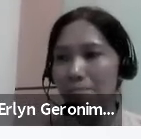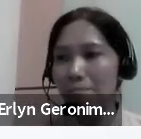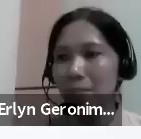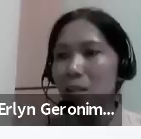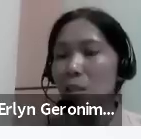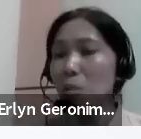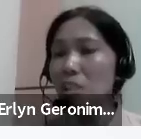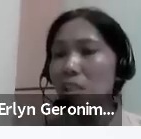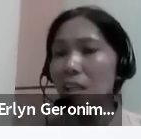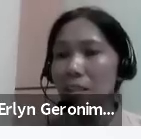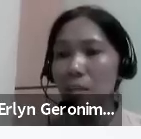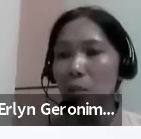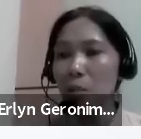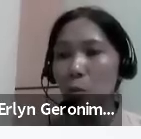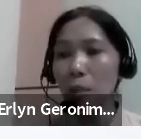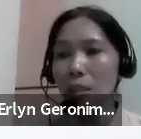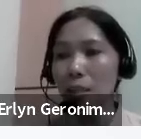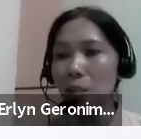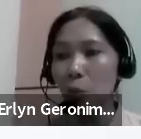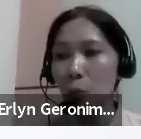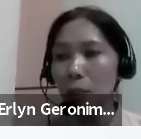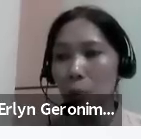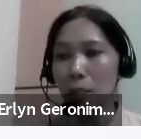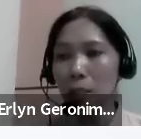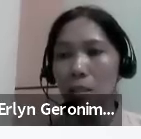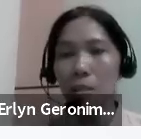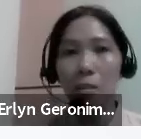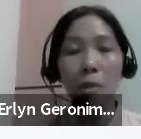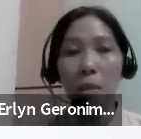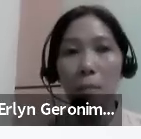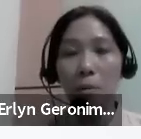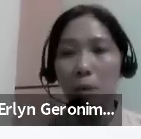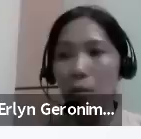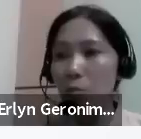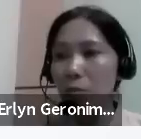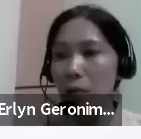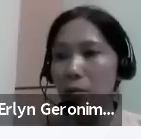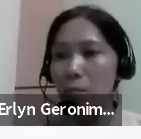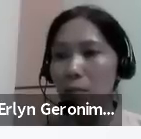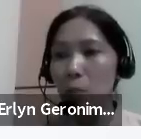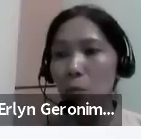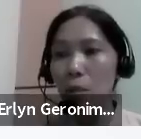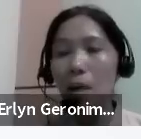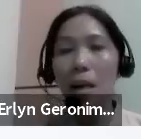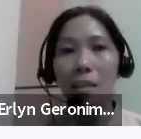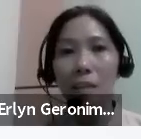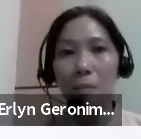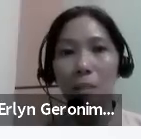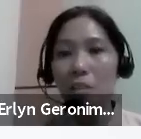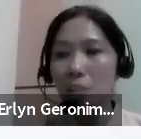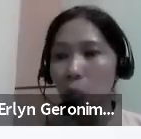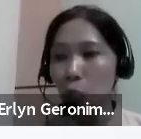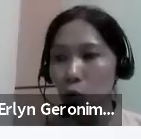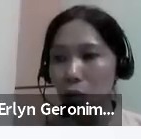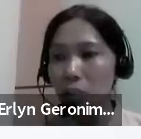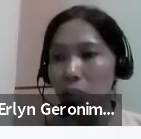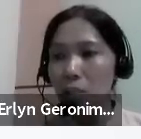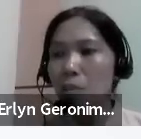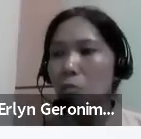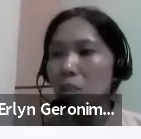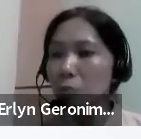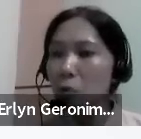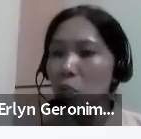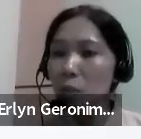Indonesia. It was in academic year 2019-2020 when the Memorandum of Agreement between our academic